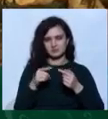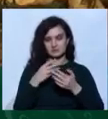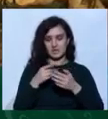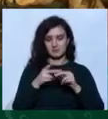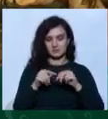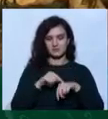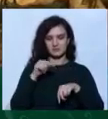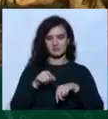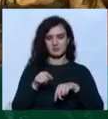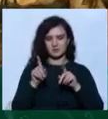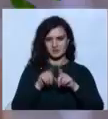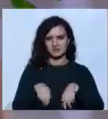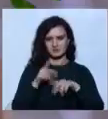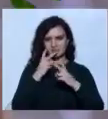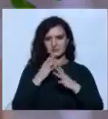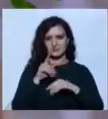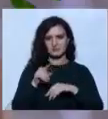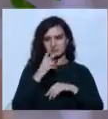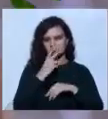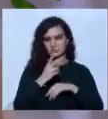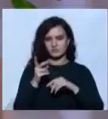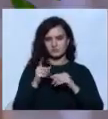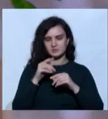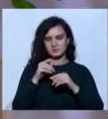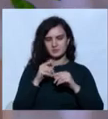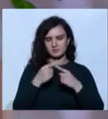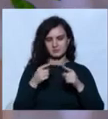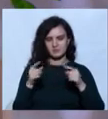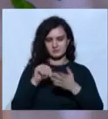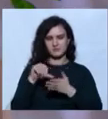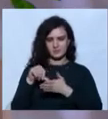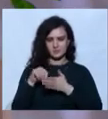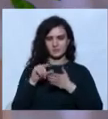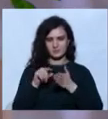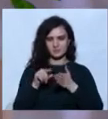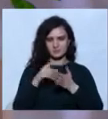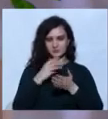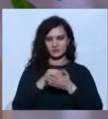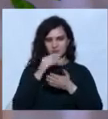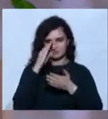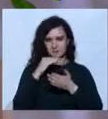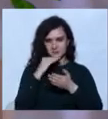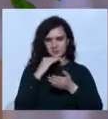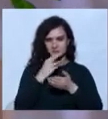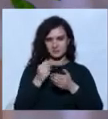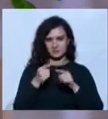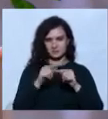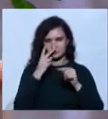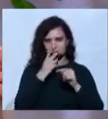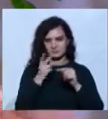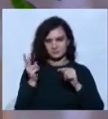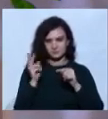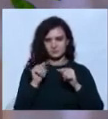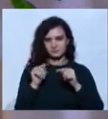this. It also appears that he's looking for a father figure because he's missing his own father. And he looks up